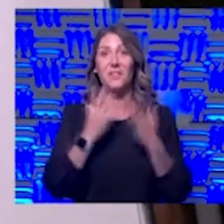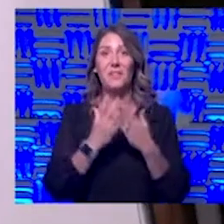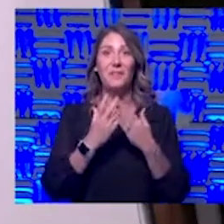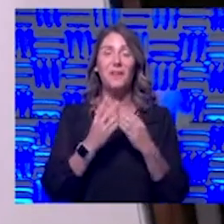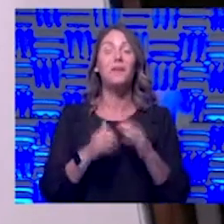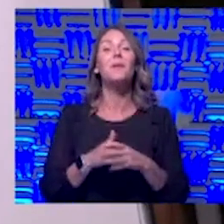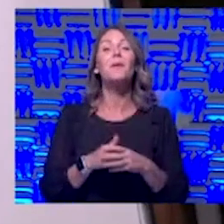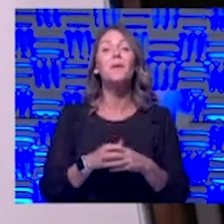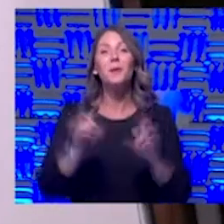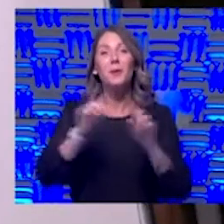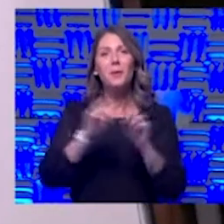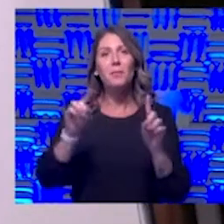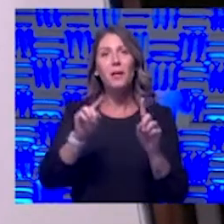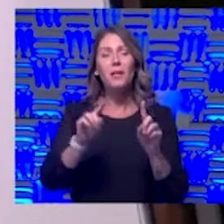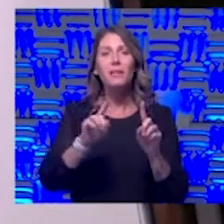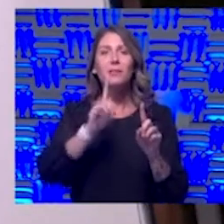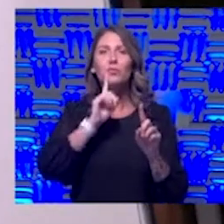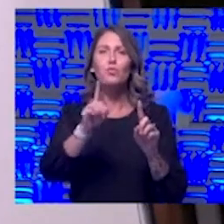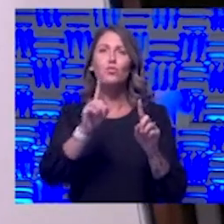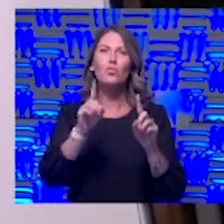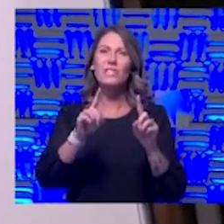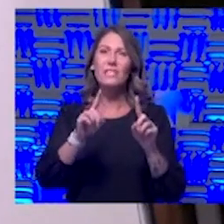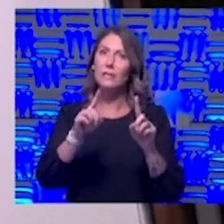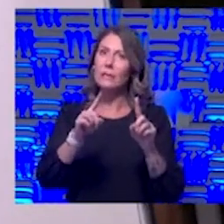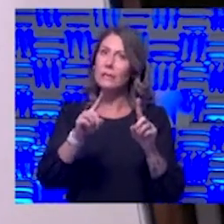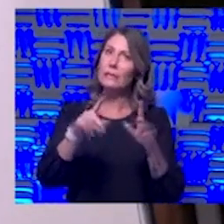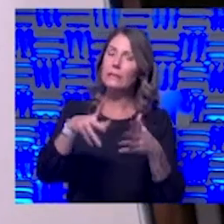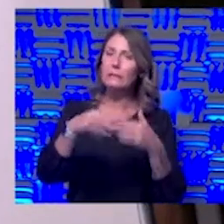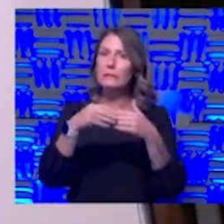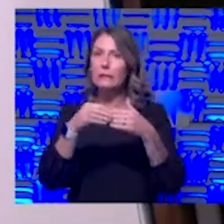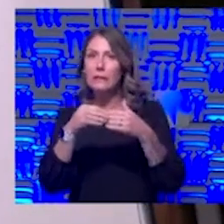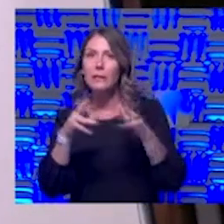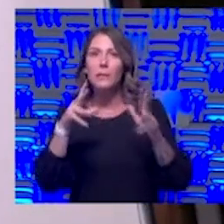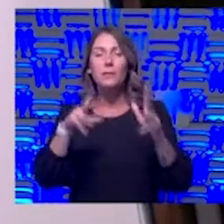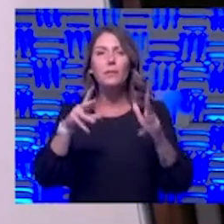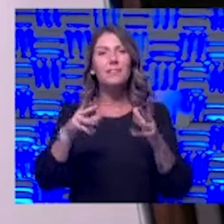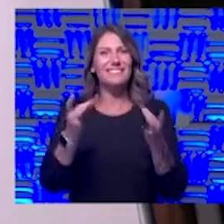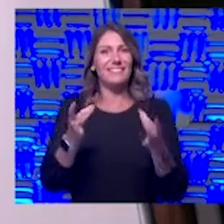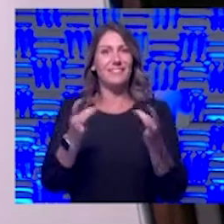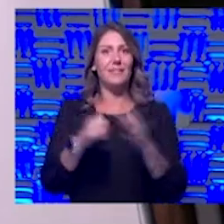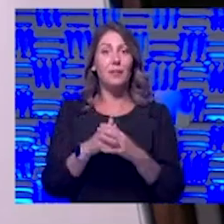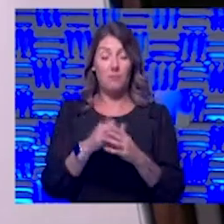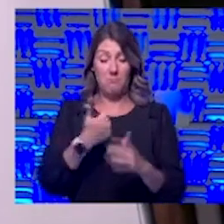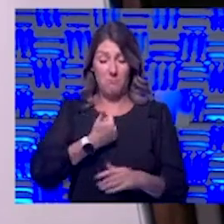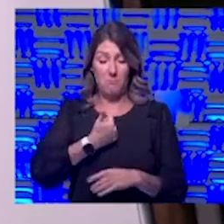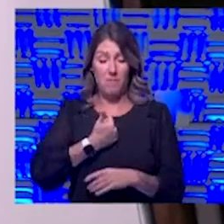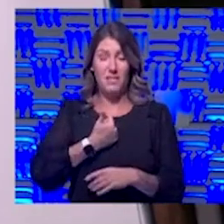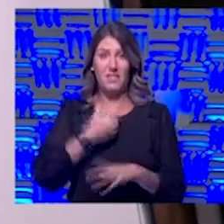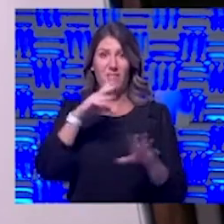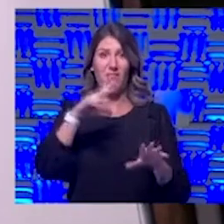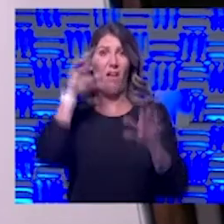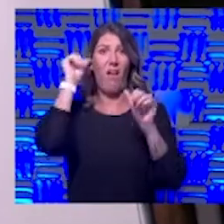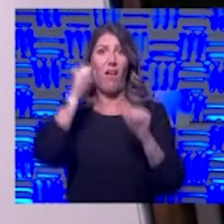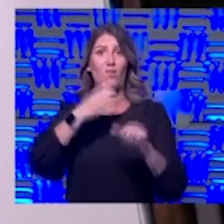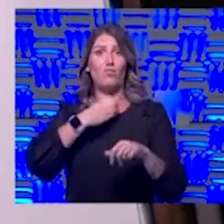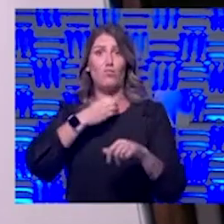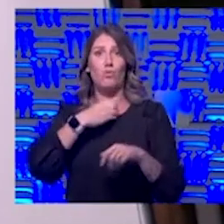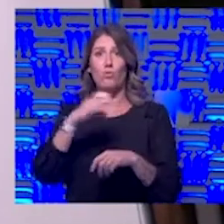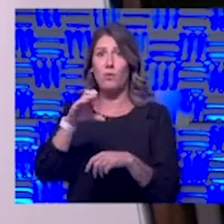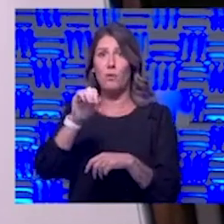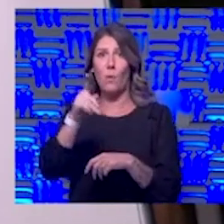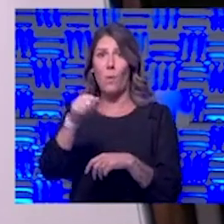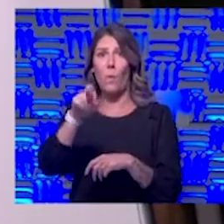I think it's a really fine line. So even for myself, when I got out of the Marine Corps, I had a great support structure in